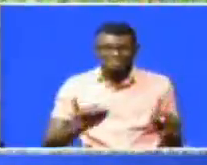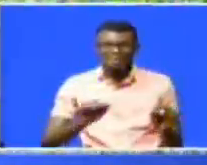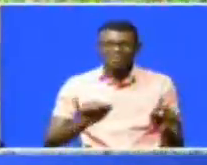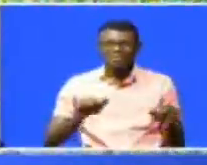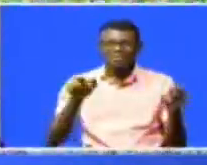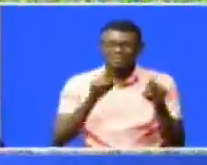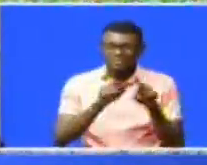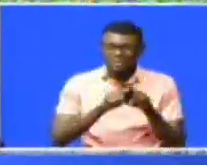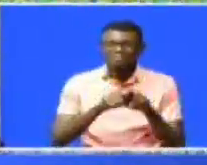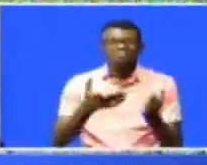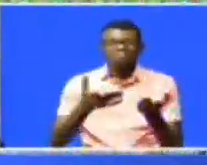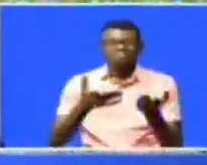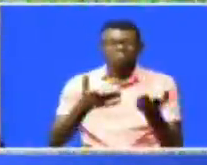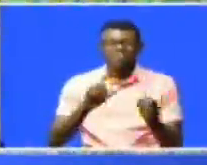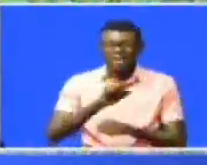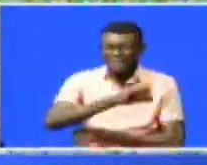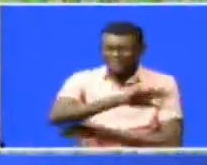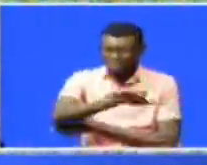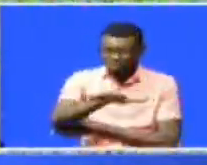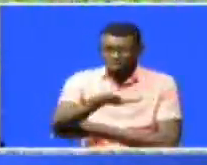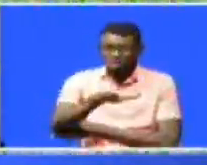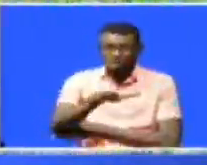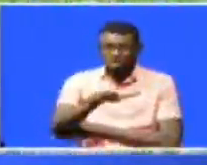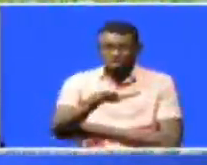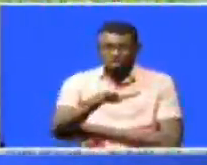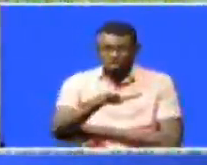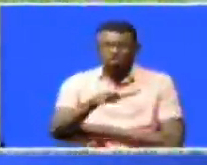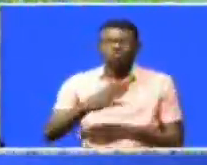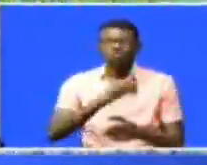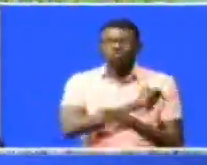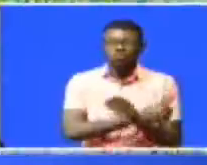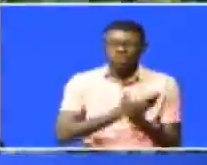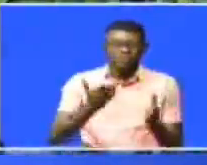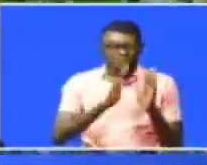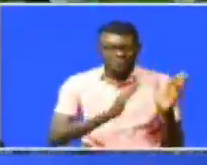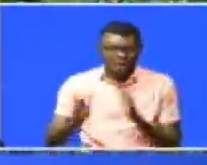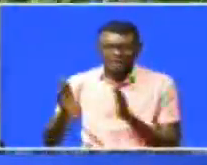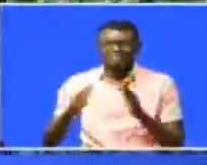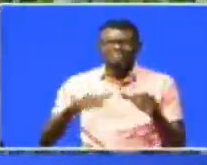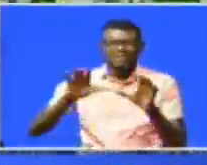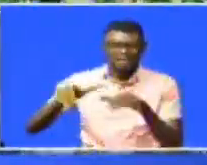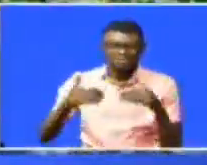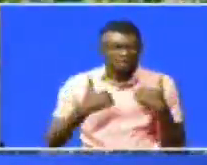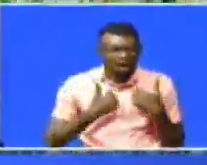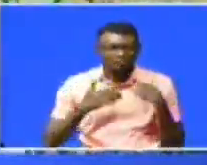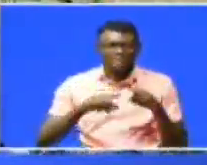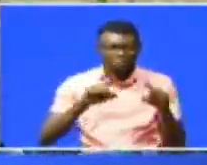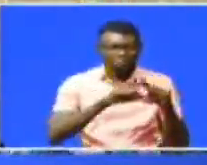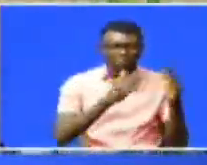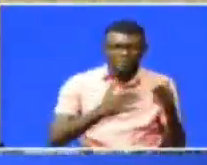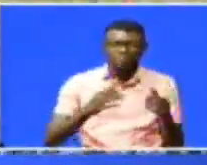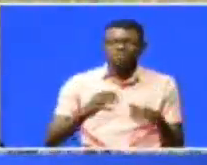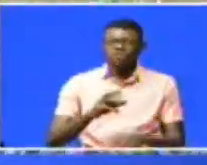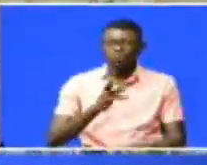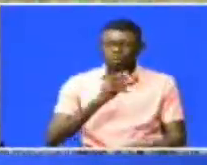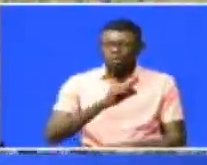Authority. The project is part of the government's long-term commitment to diversify Kenya's agriculture to include irrigation instead of